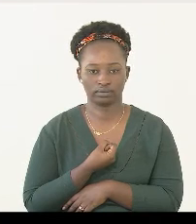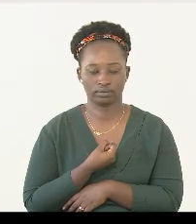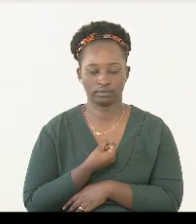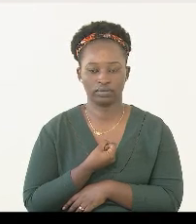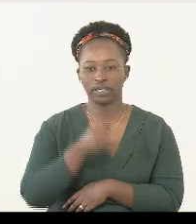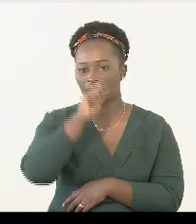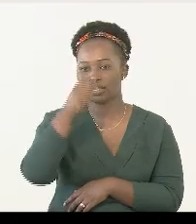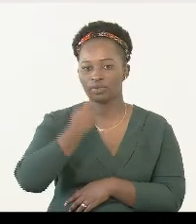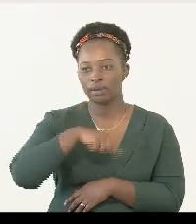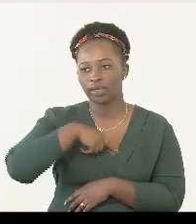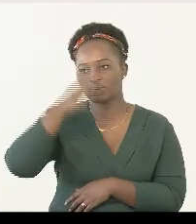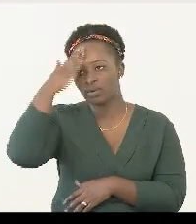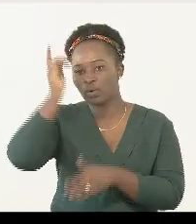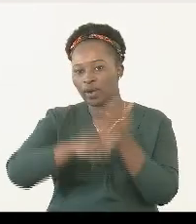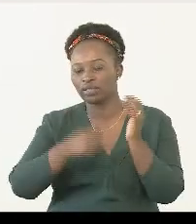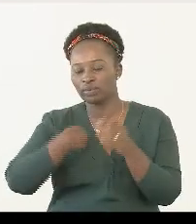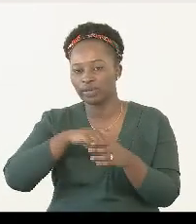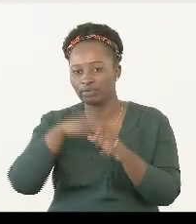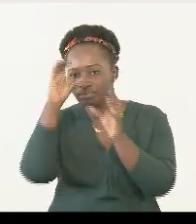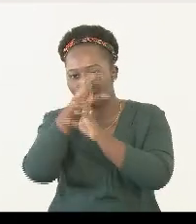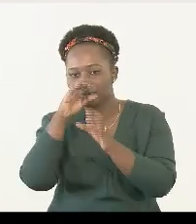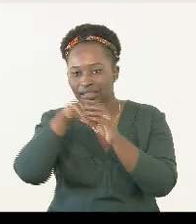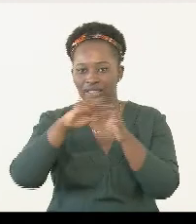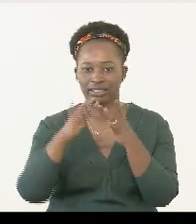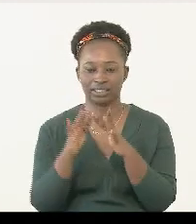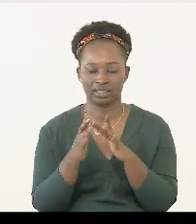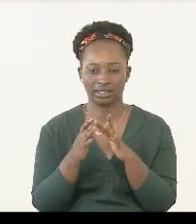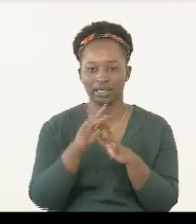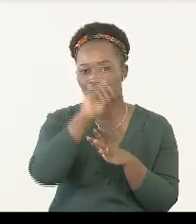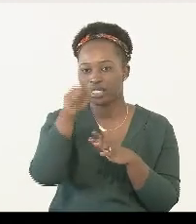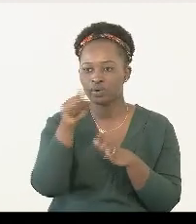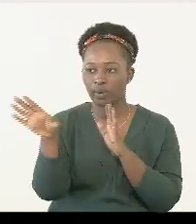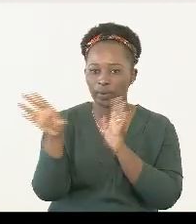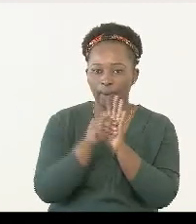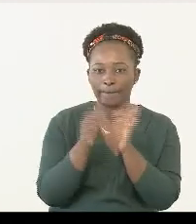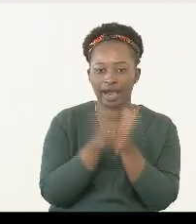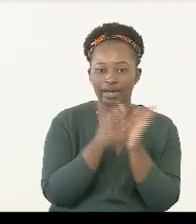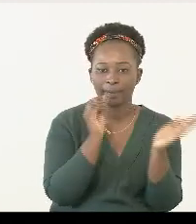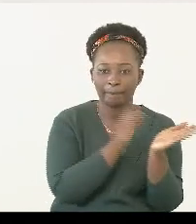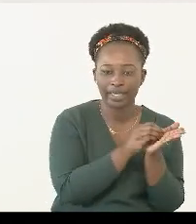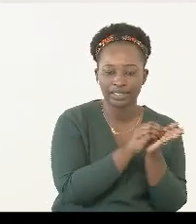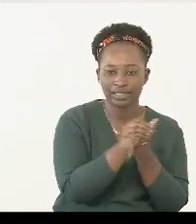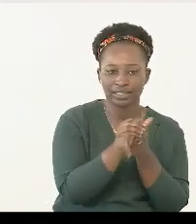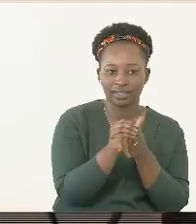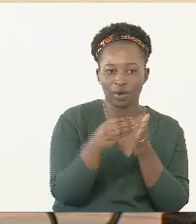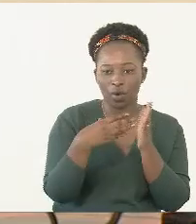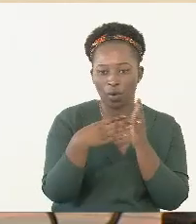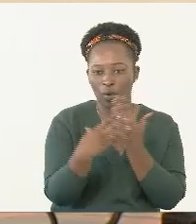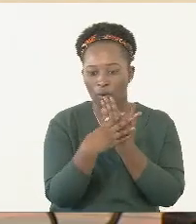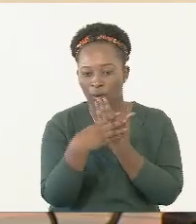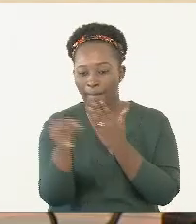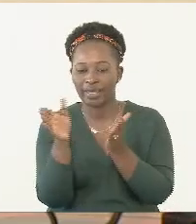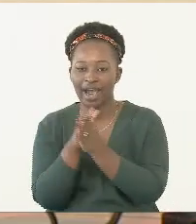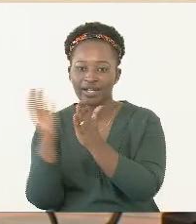Do we know what to look for on the internet? Are you going to copy and paste? Are you going to use